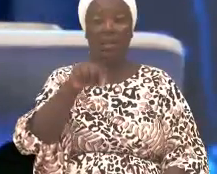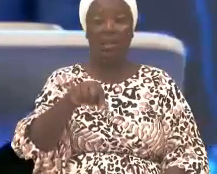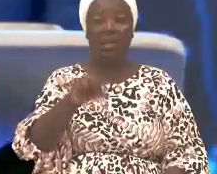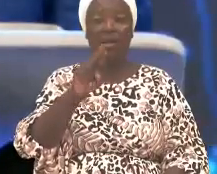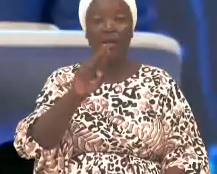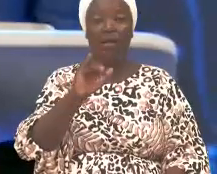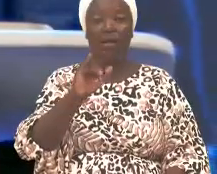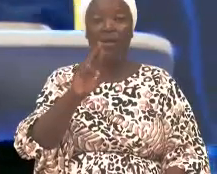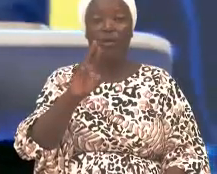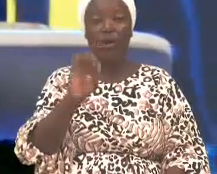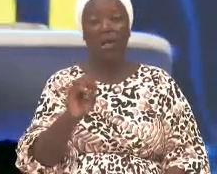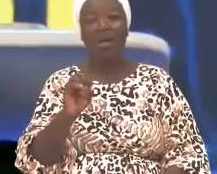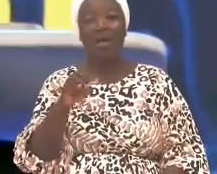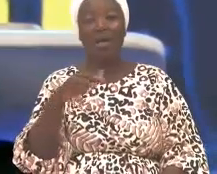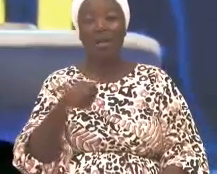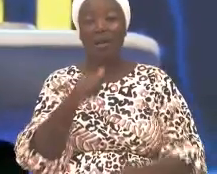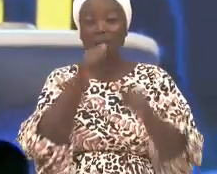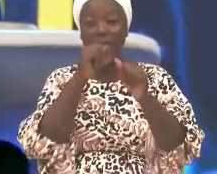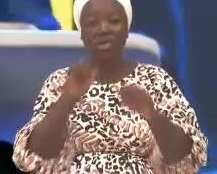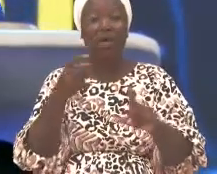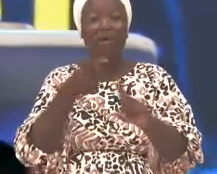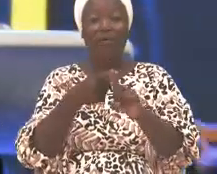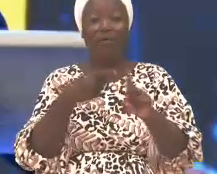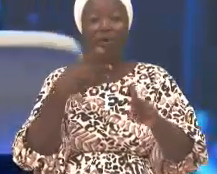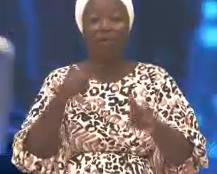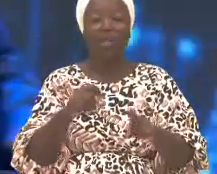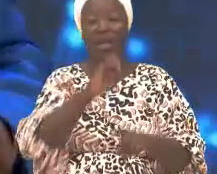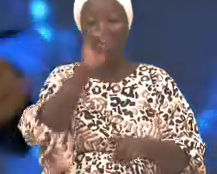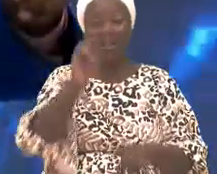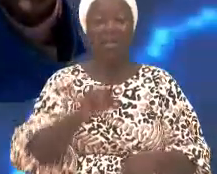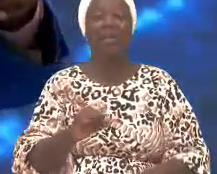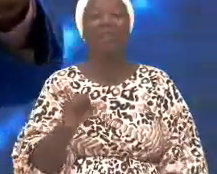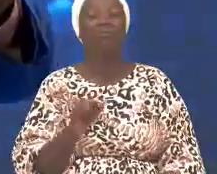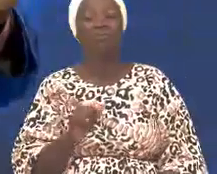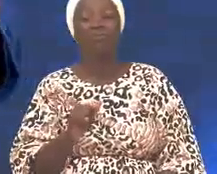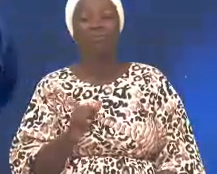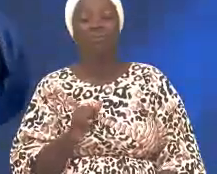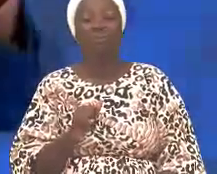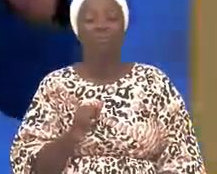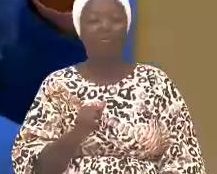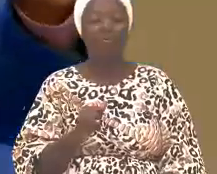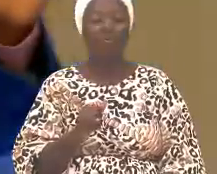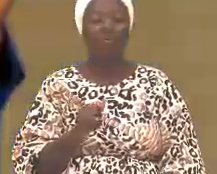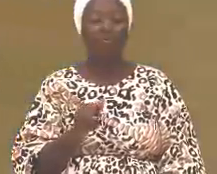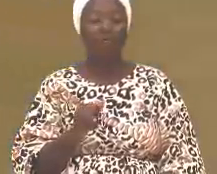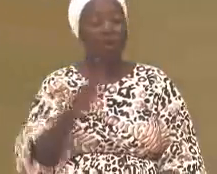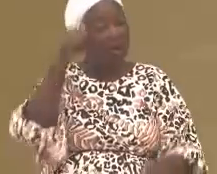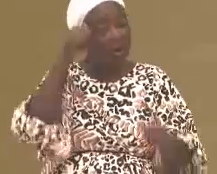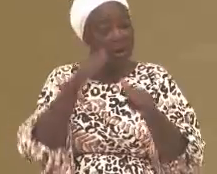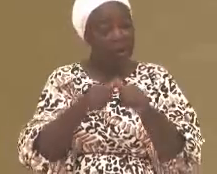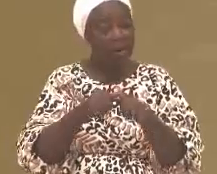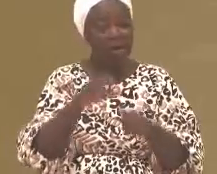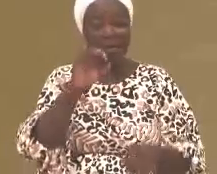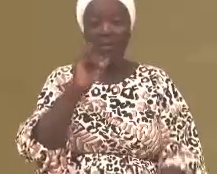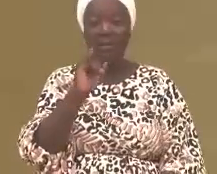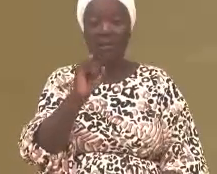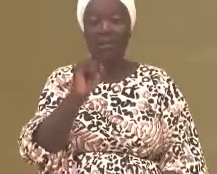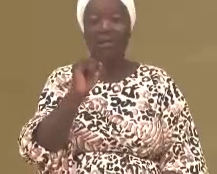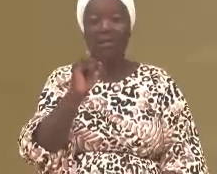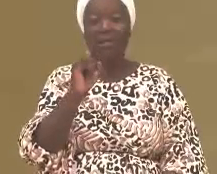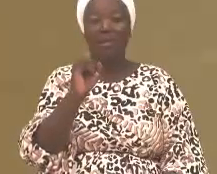blessings from the eternal. Inquire. You know, remember, Ezekiel is giving